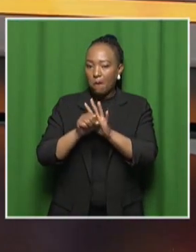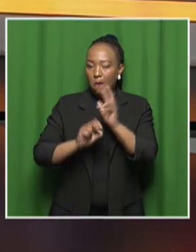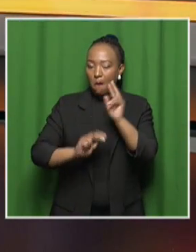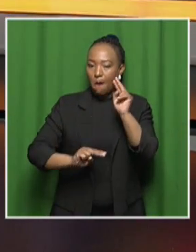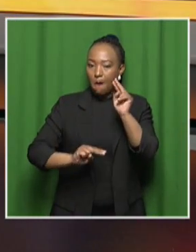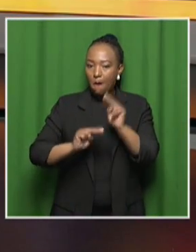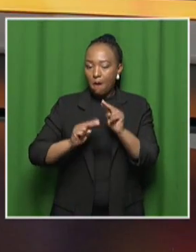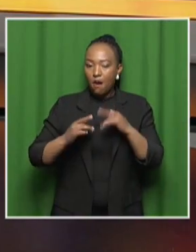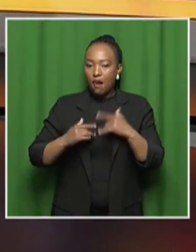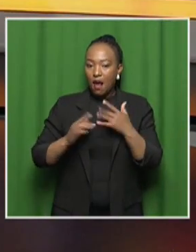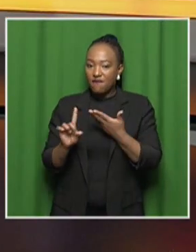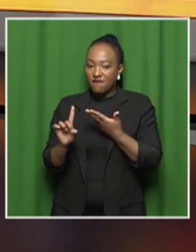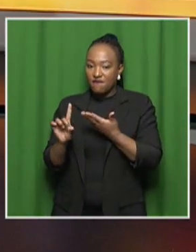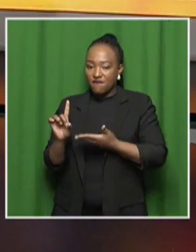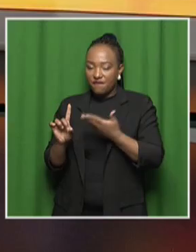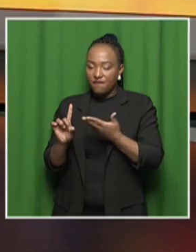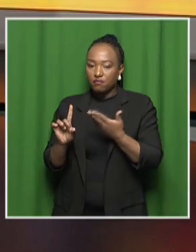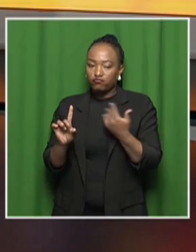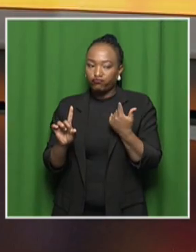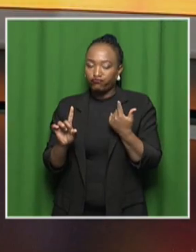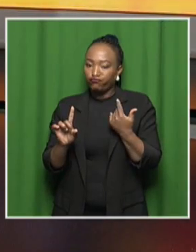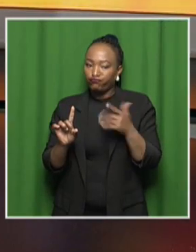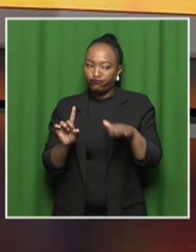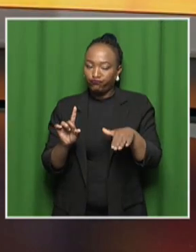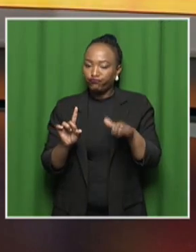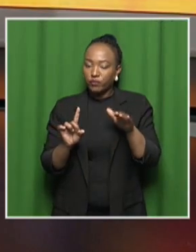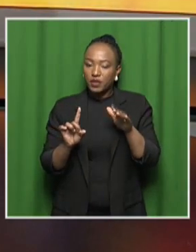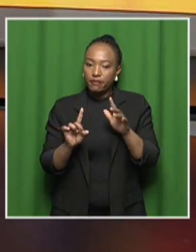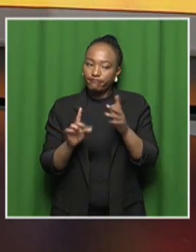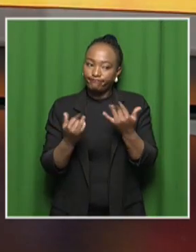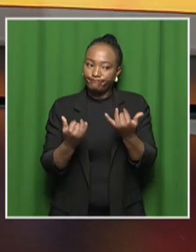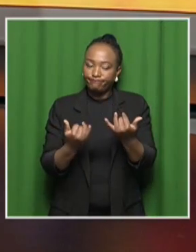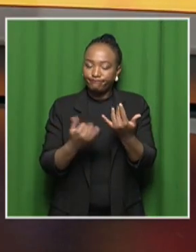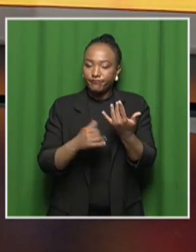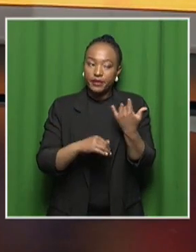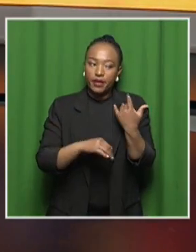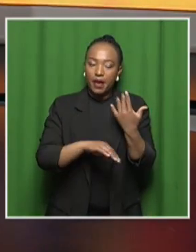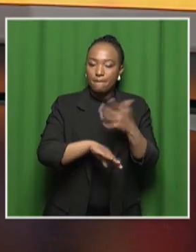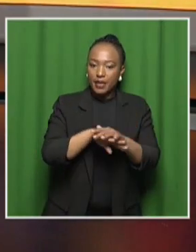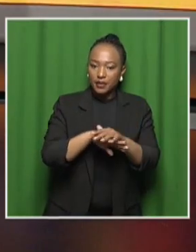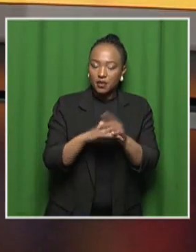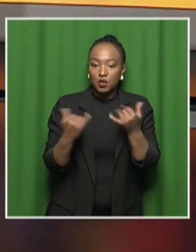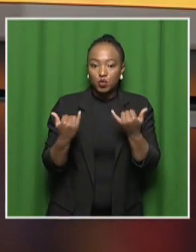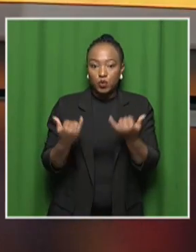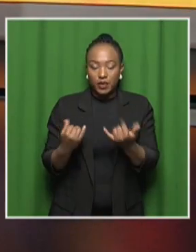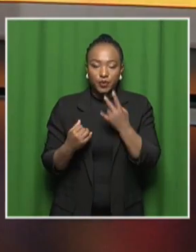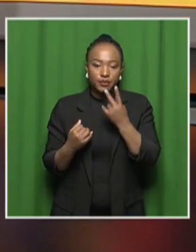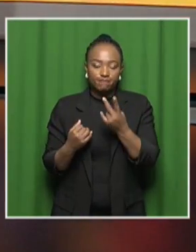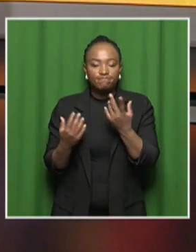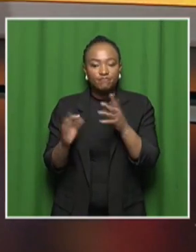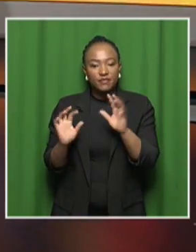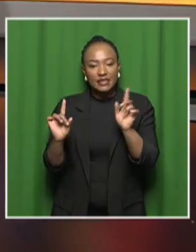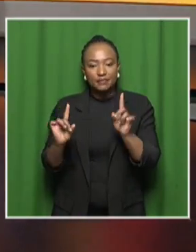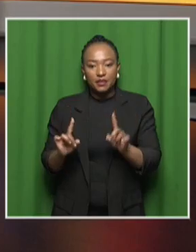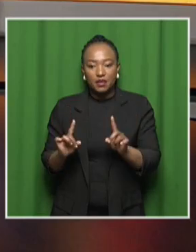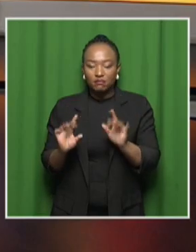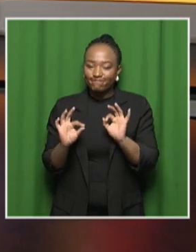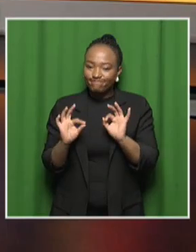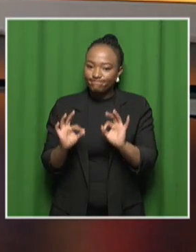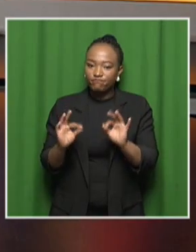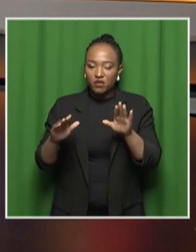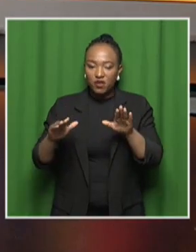his life and times and leading up to, of course, his passing, which today we're going to be witnessing the special official